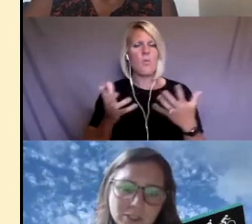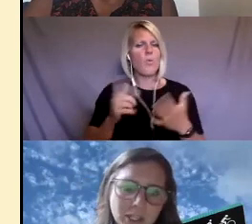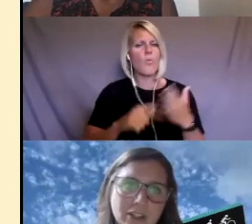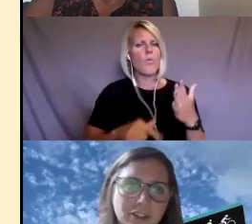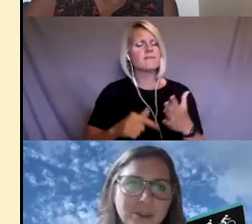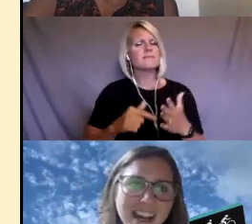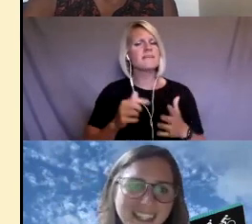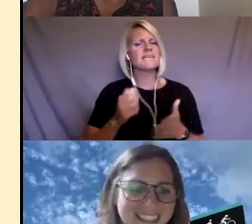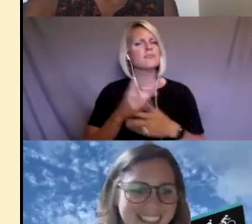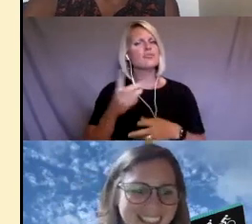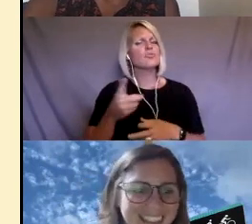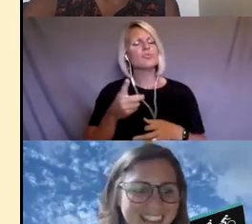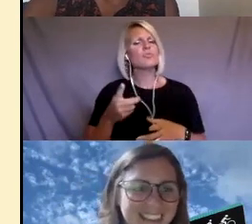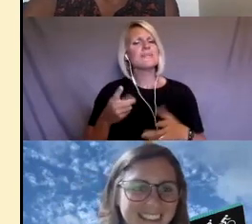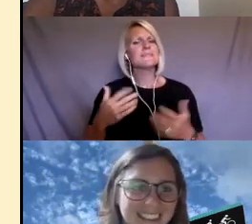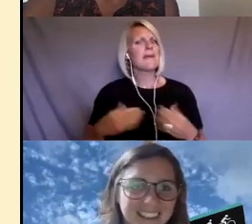keeps you inspired, if you don't mind?